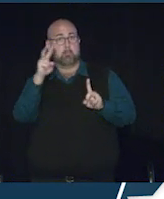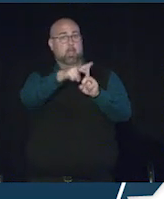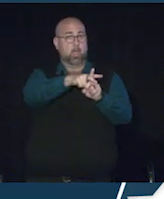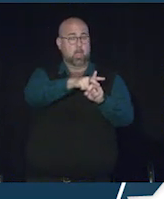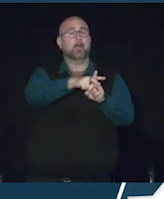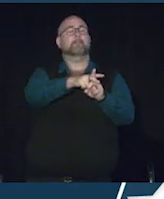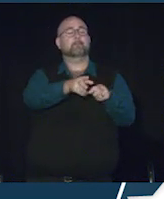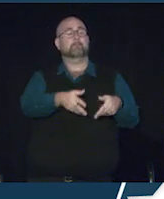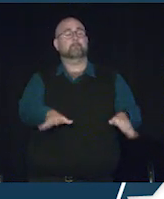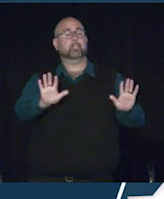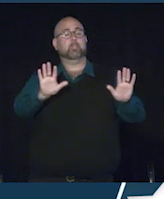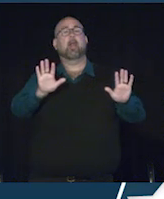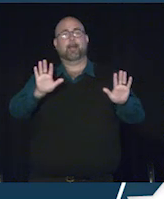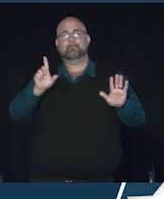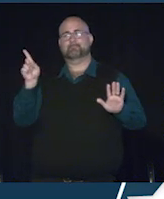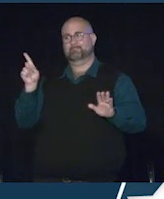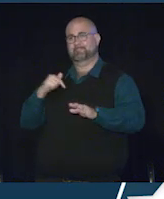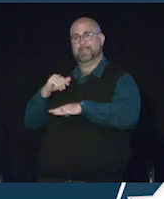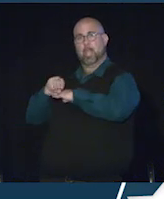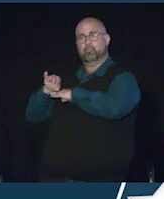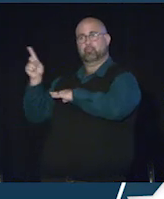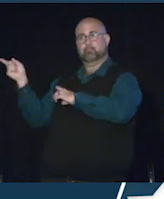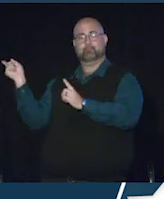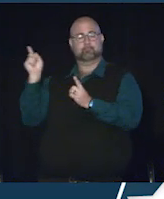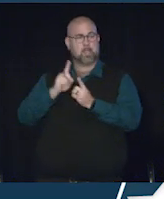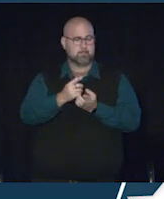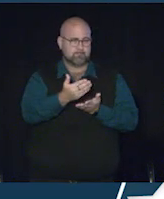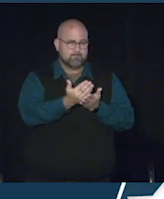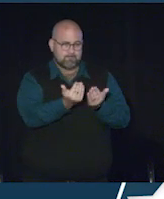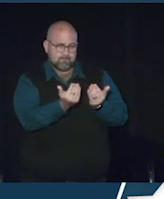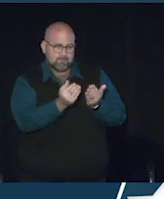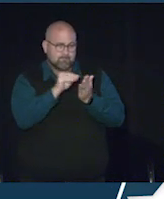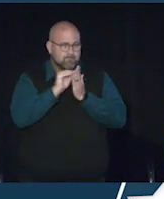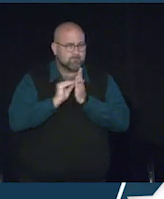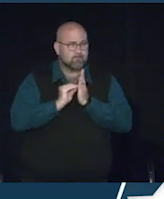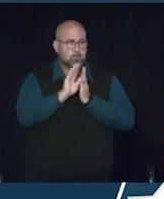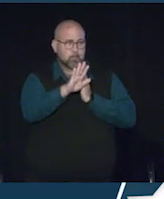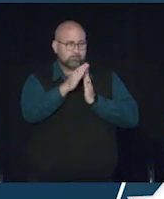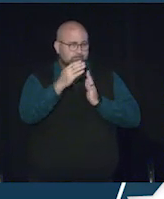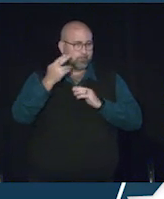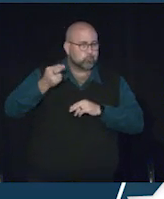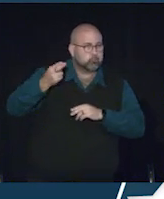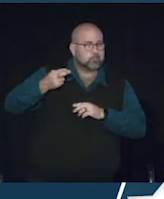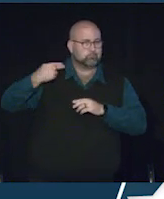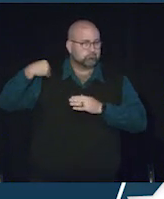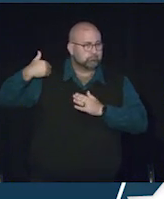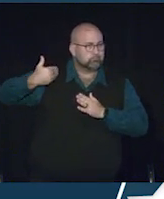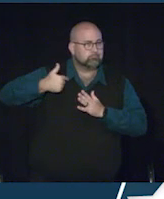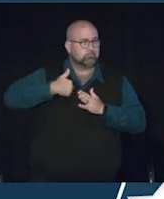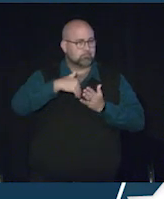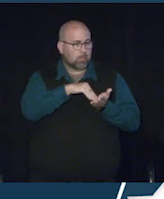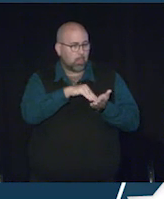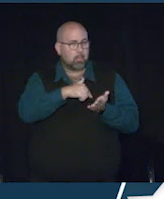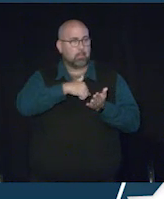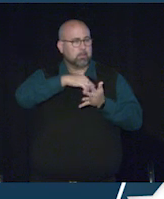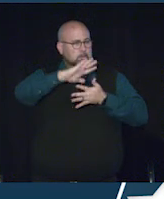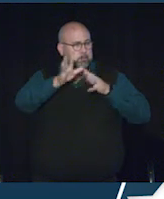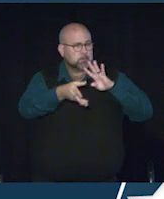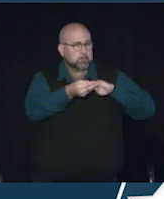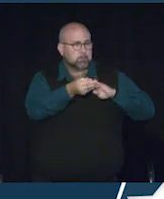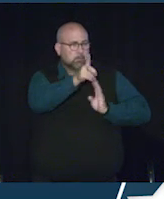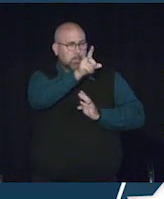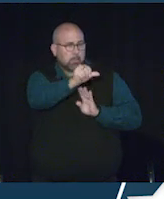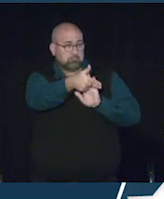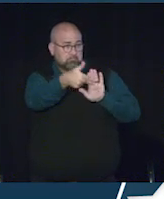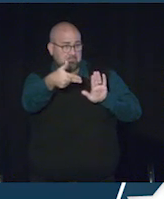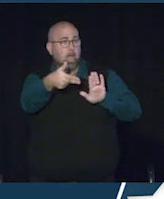their assigned counselor will gather information such as medical records or other documentation of their disability to determine if